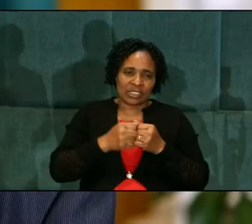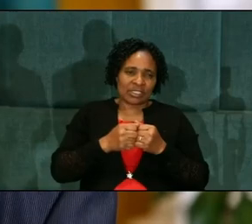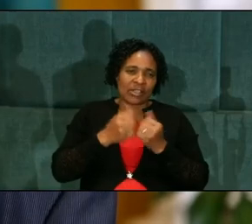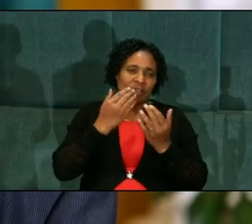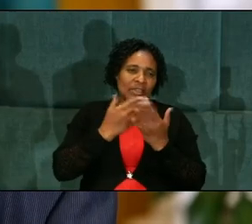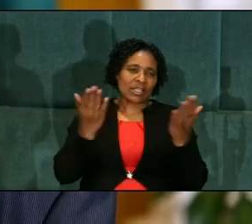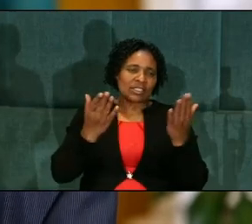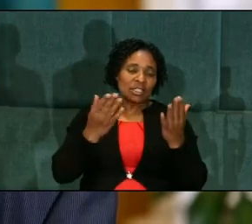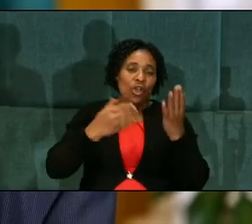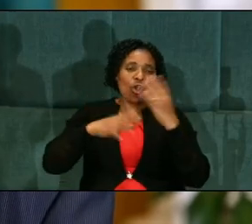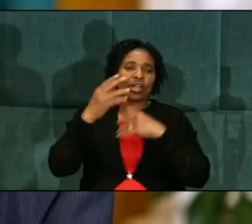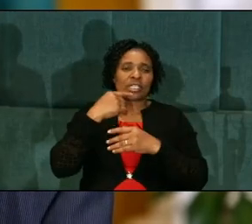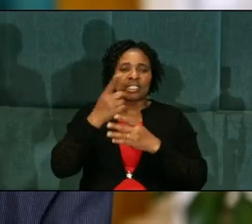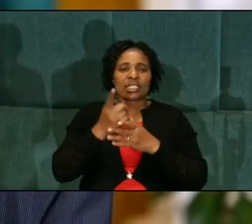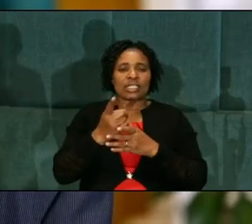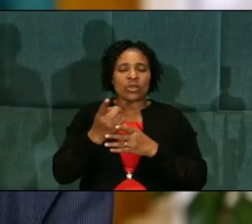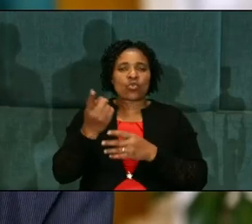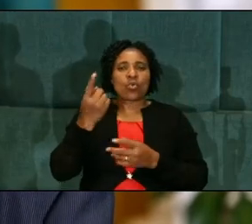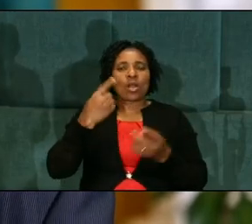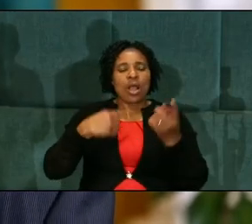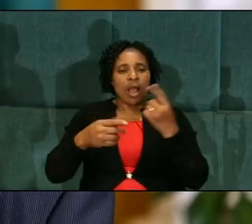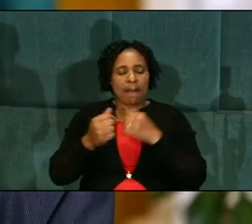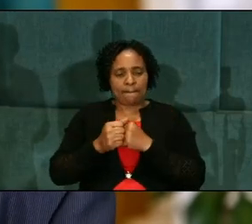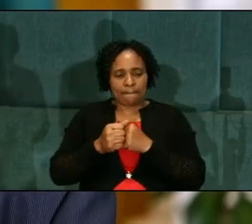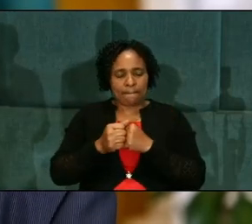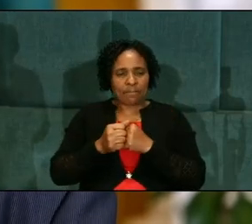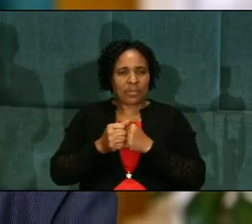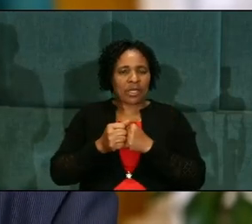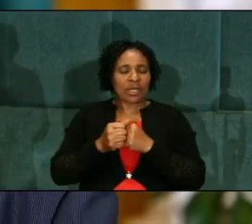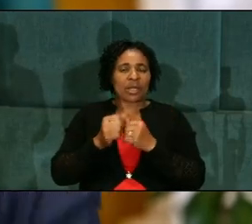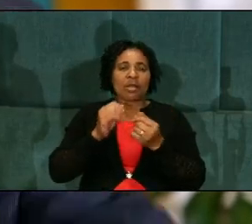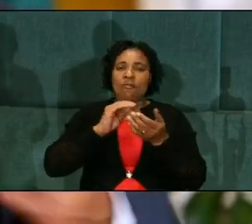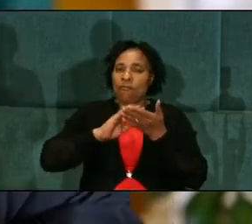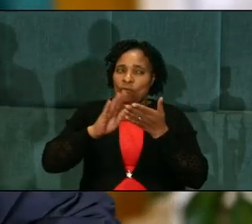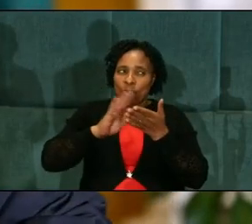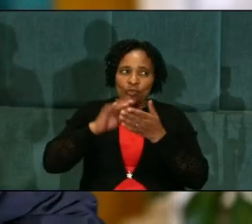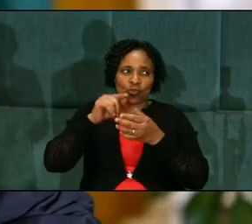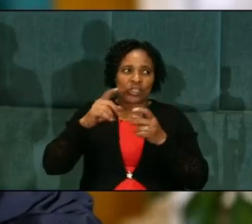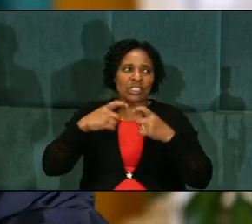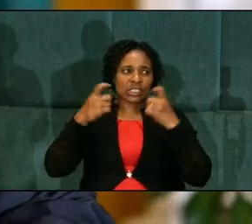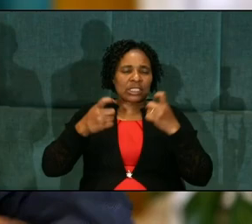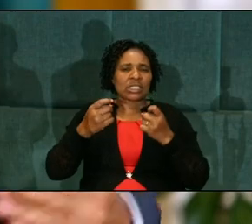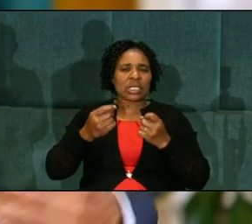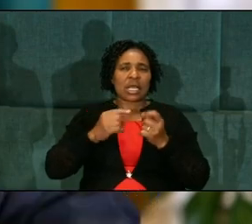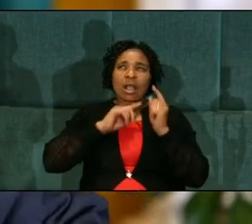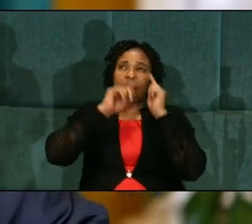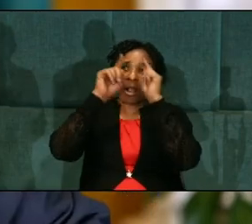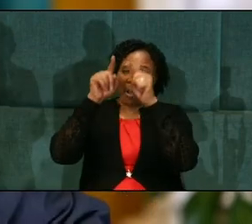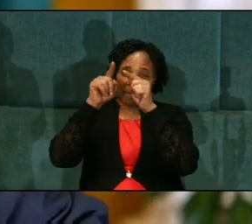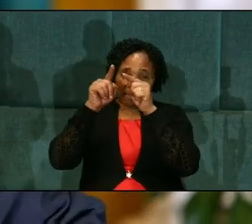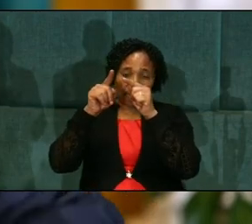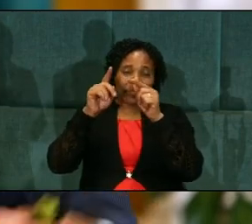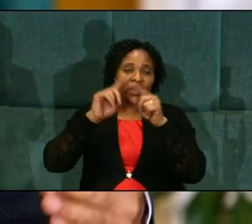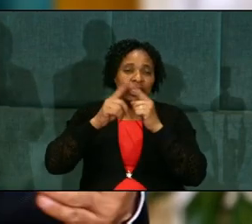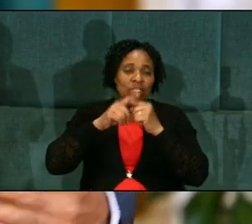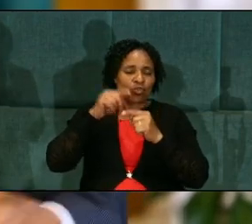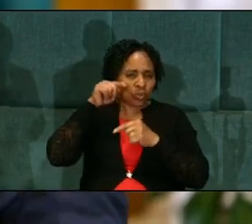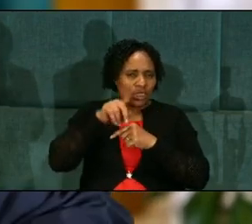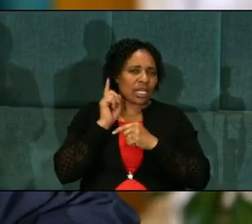God says, come and repent. Come to me, humble